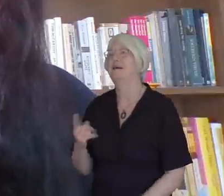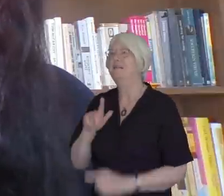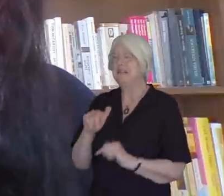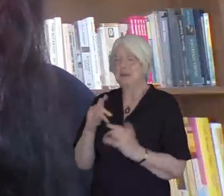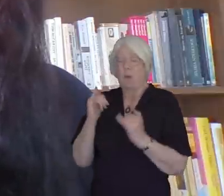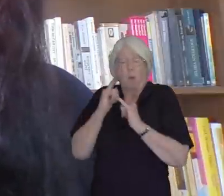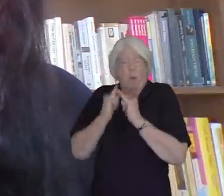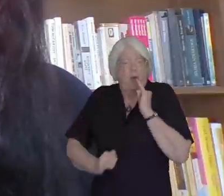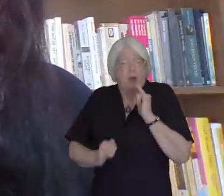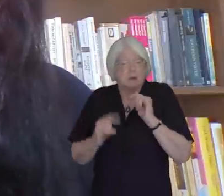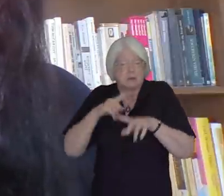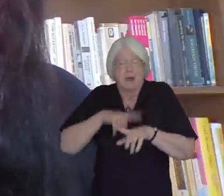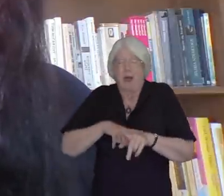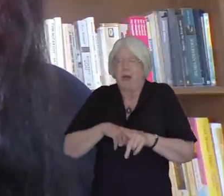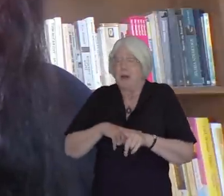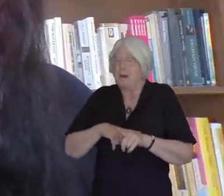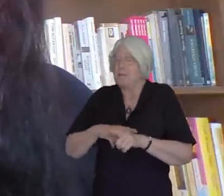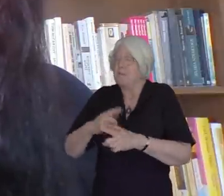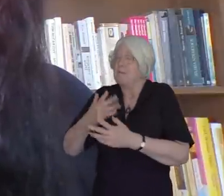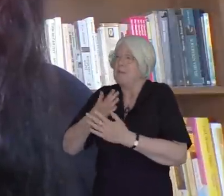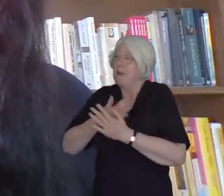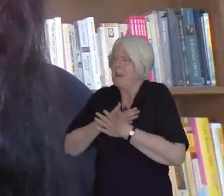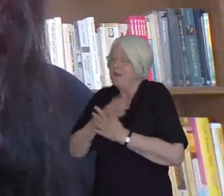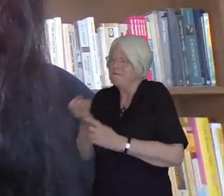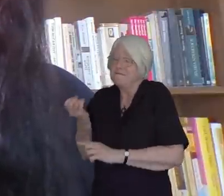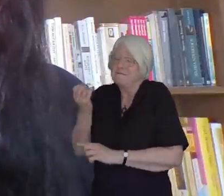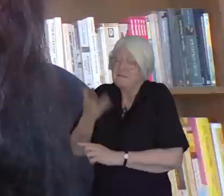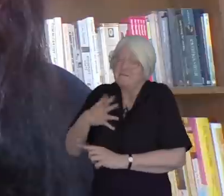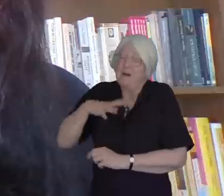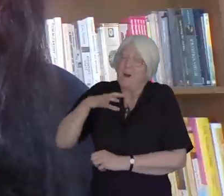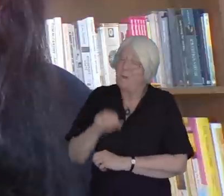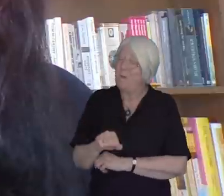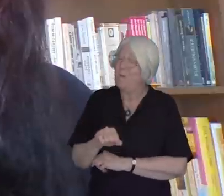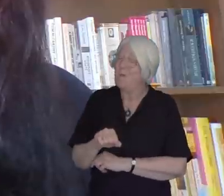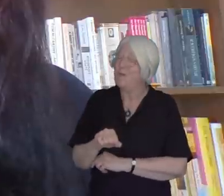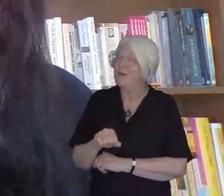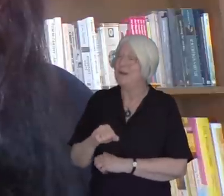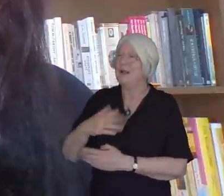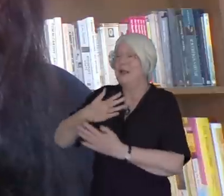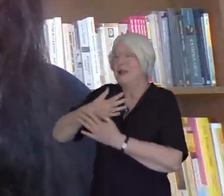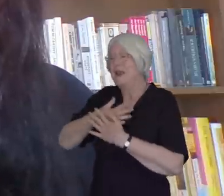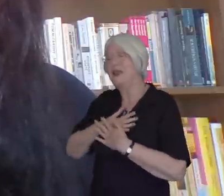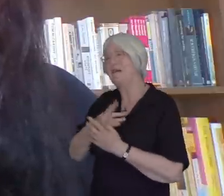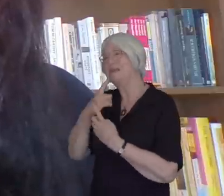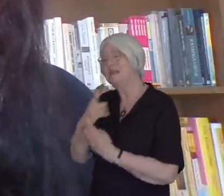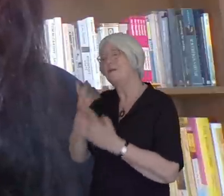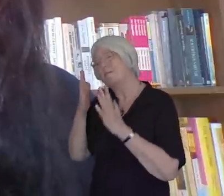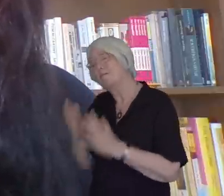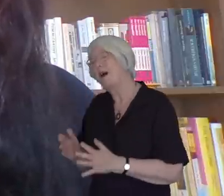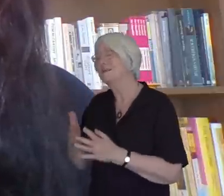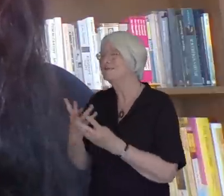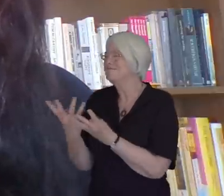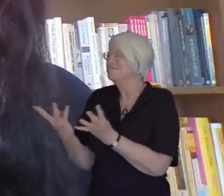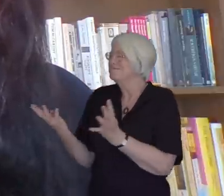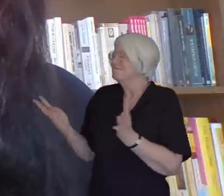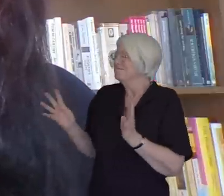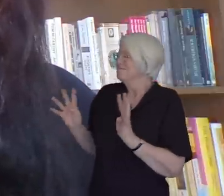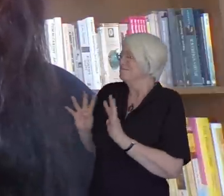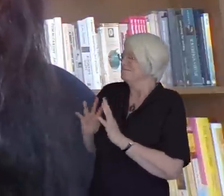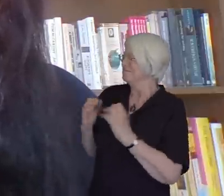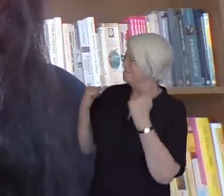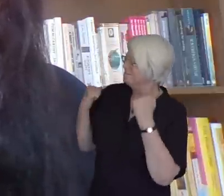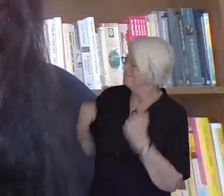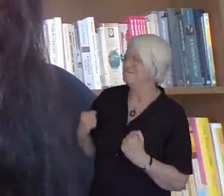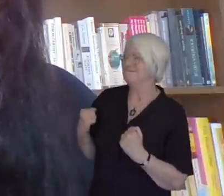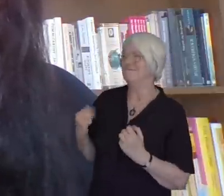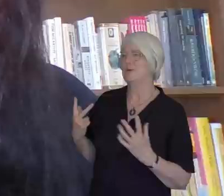in the darkest moments, love gives hope. Love compels us to gather around the table, to stand